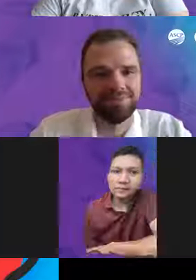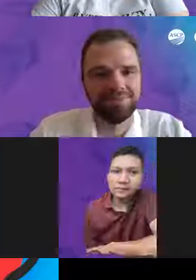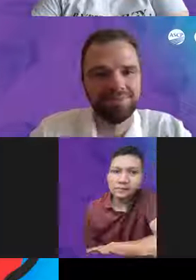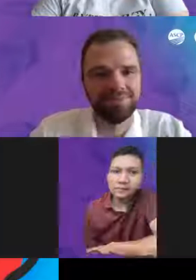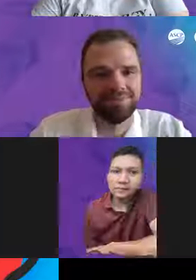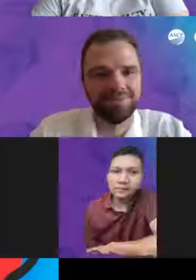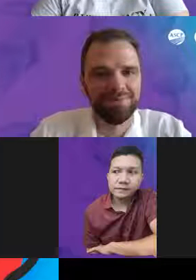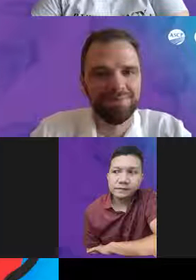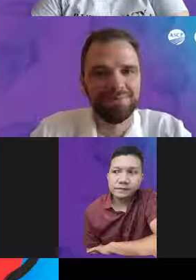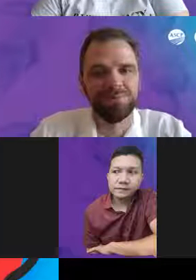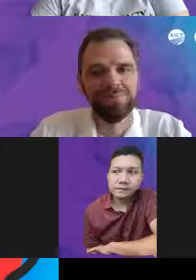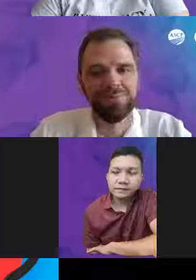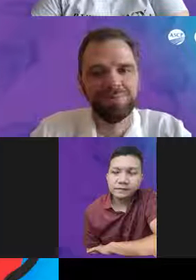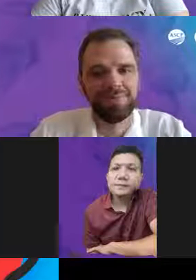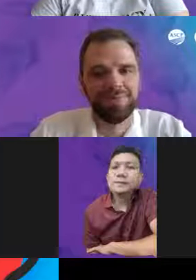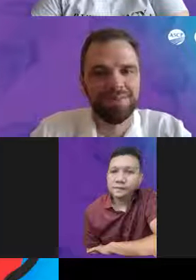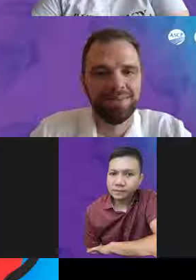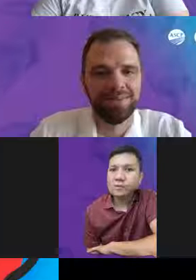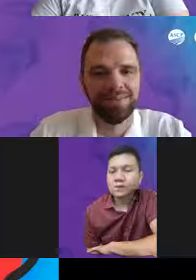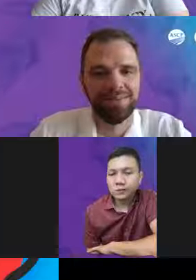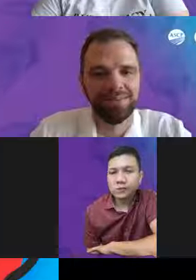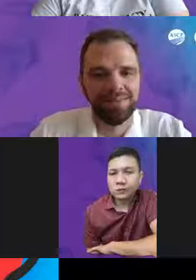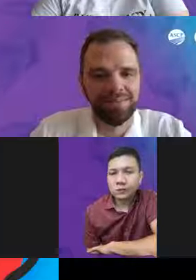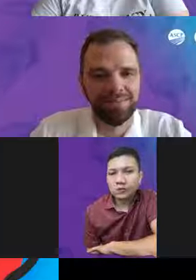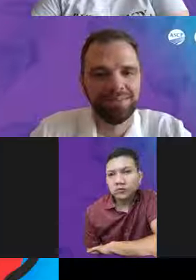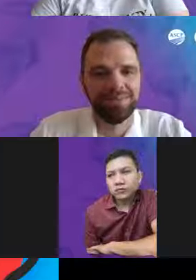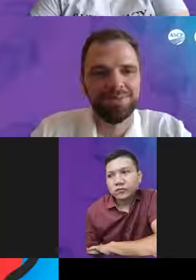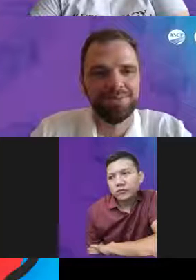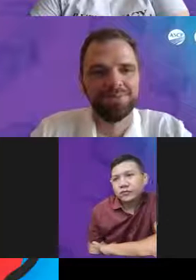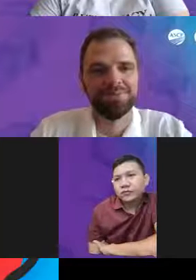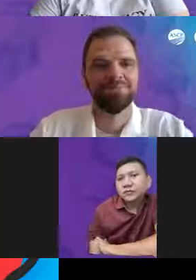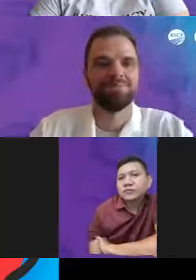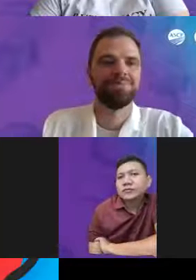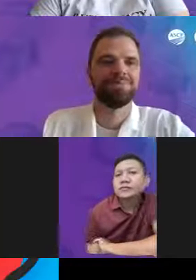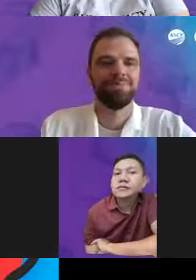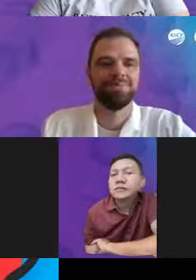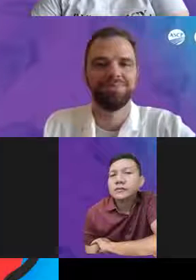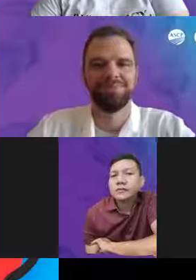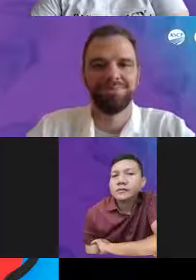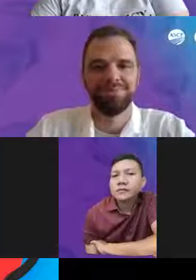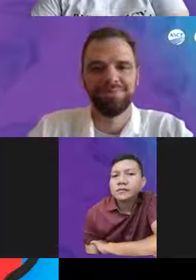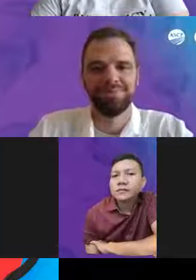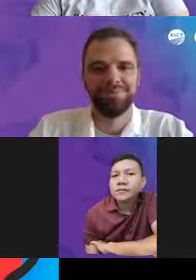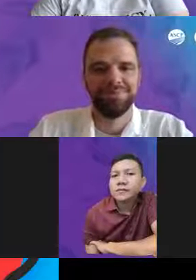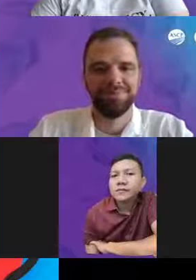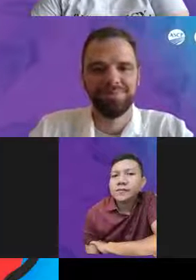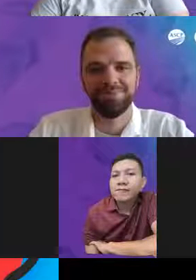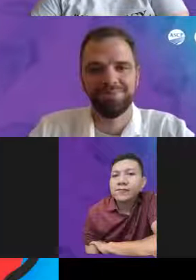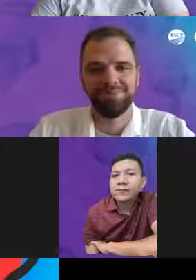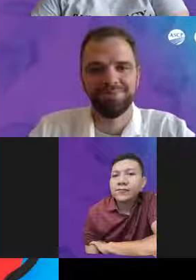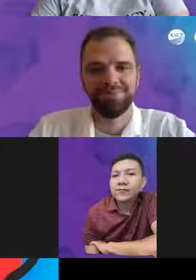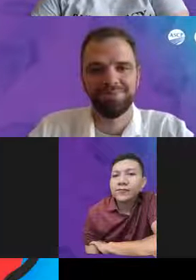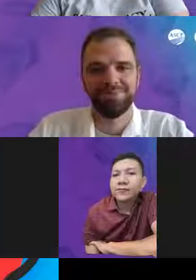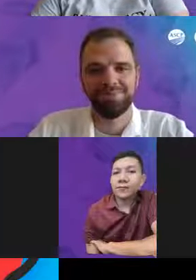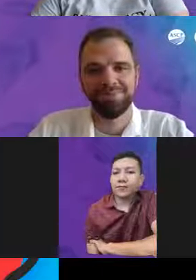access whatever it is that you're submitting. So from what we have here, we've got the ladies back from